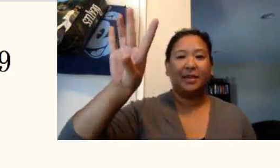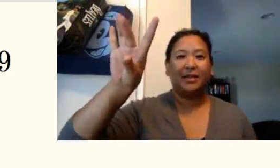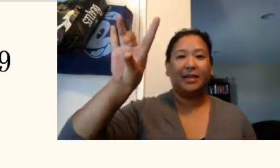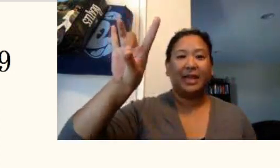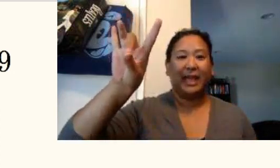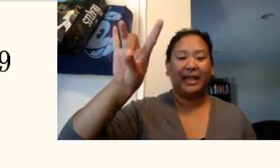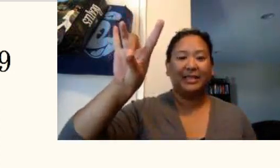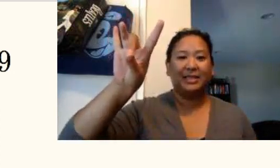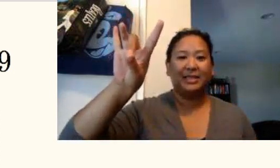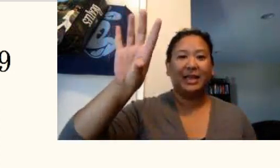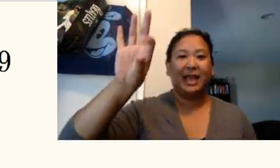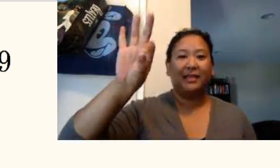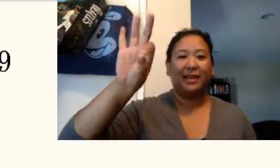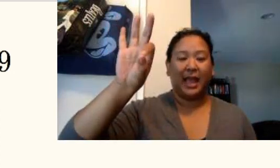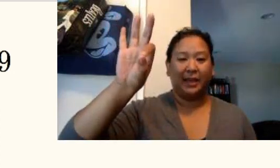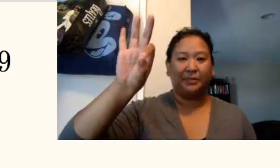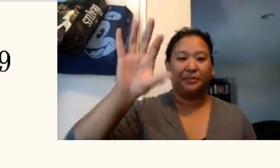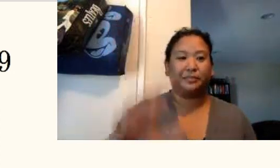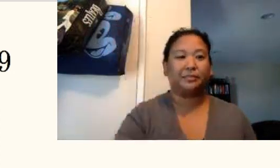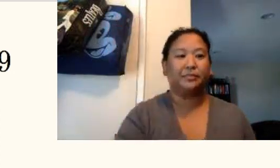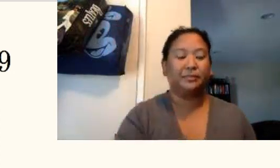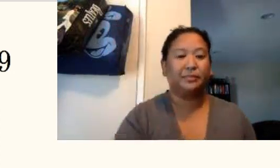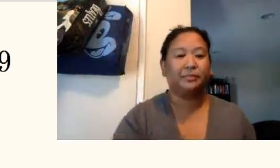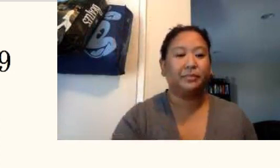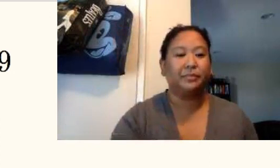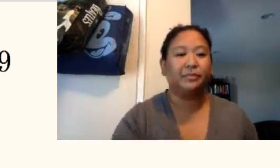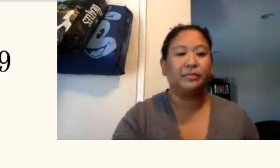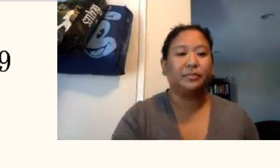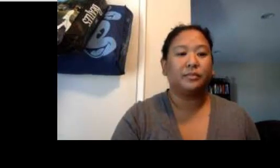7, 8, and then 9.